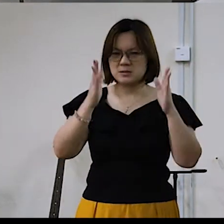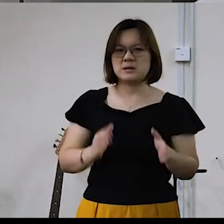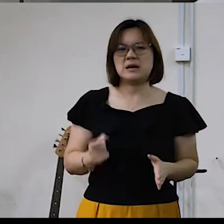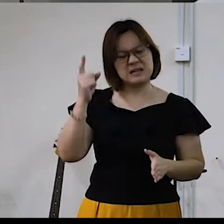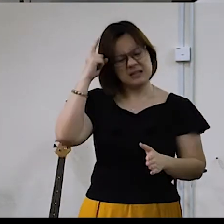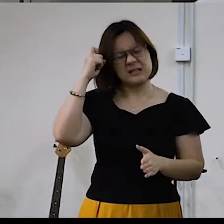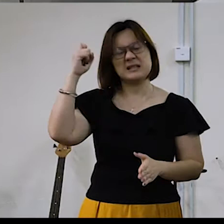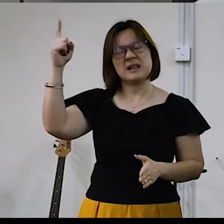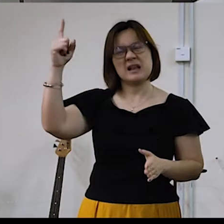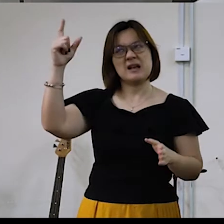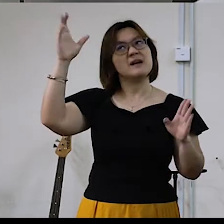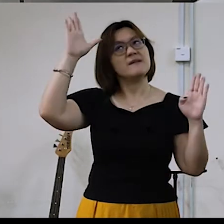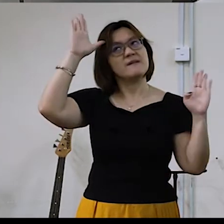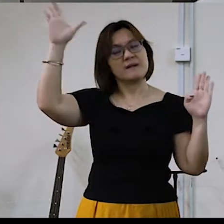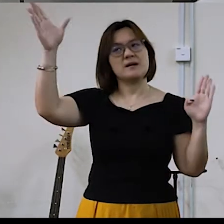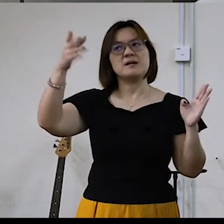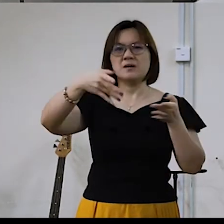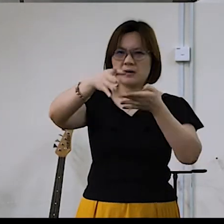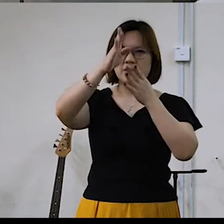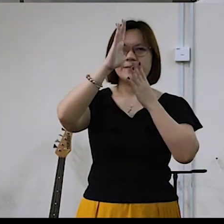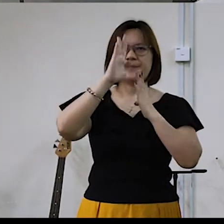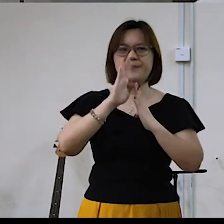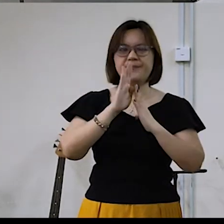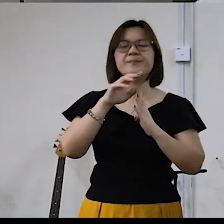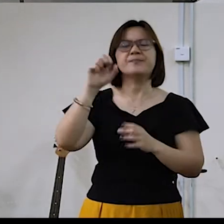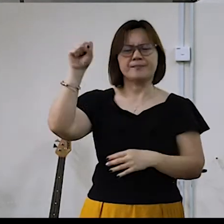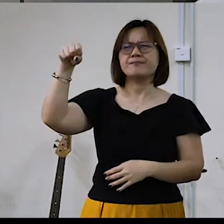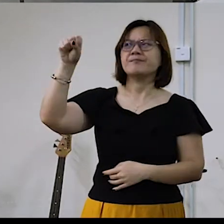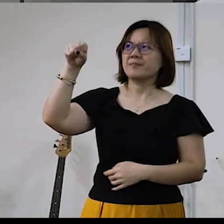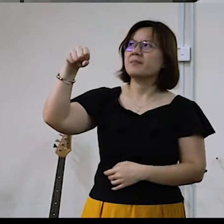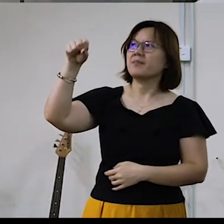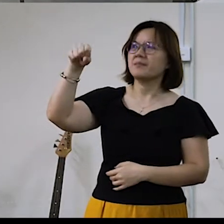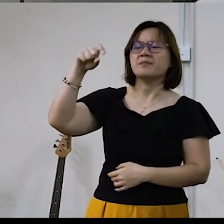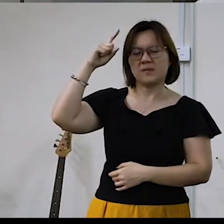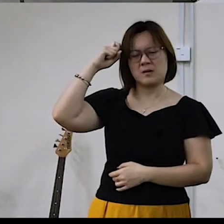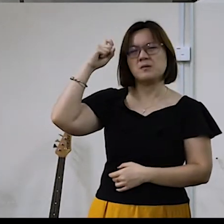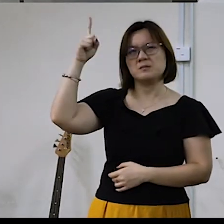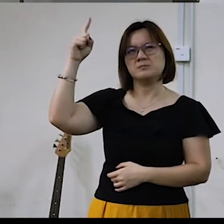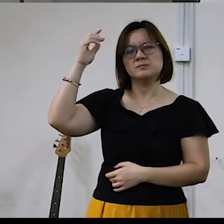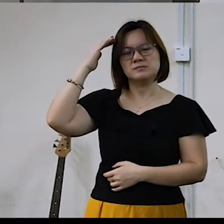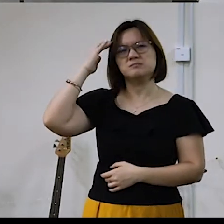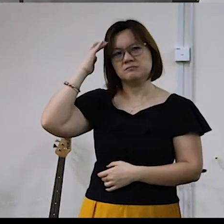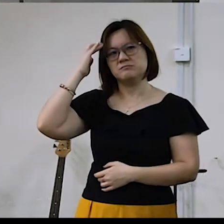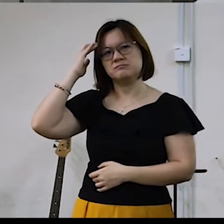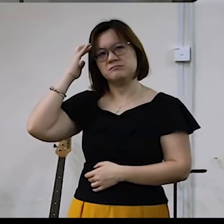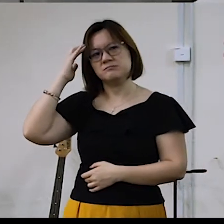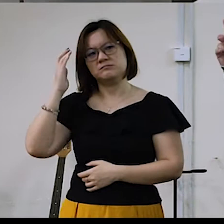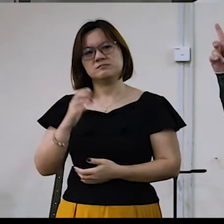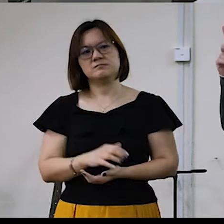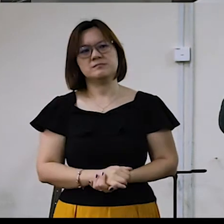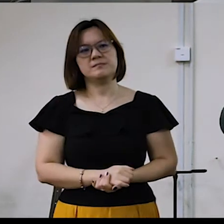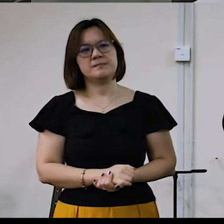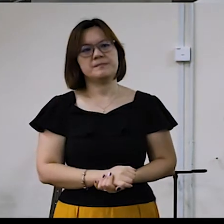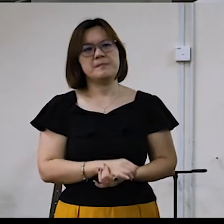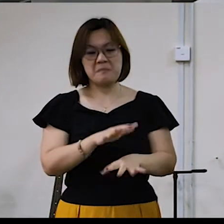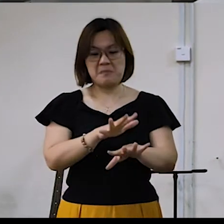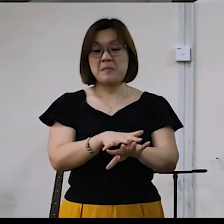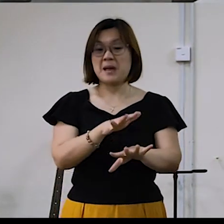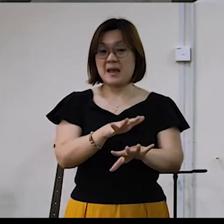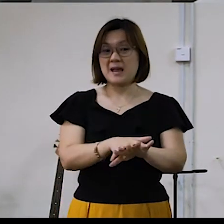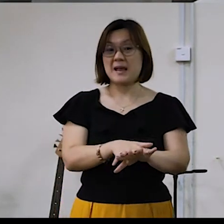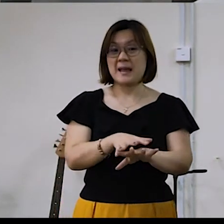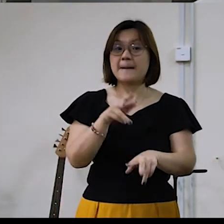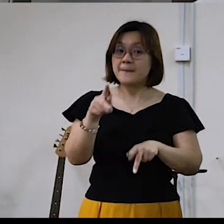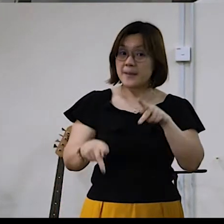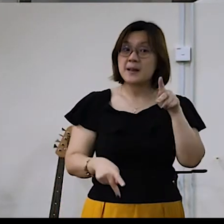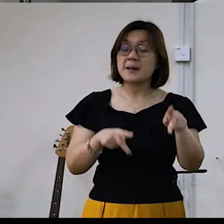Son. Oh, the Father is the one who sent the Son. And then the Son is the one who died on the cross. But a lot of people don't understand